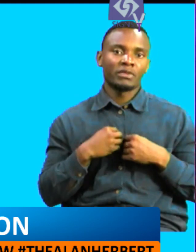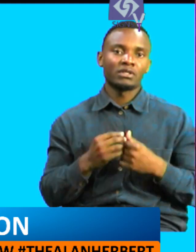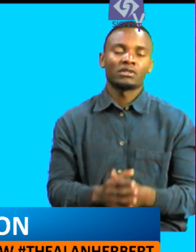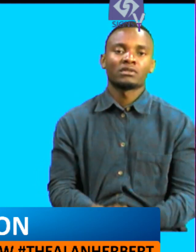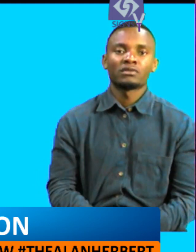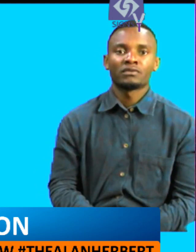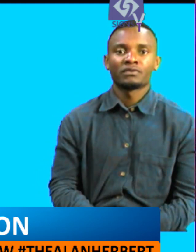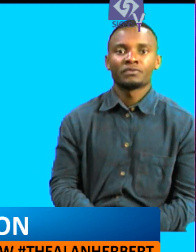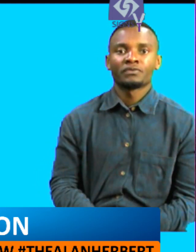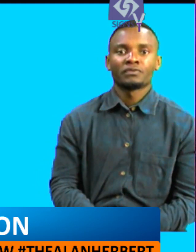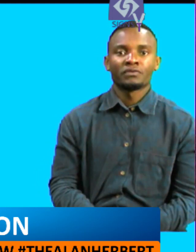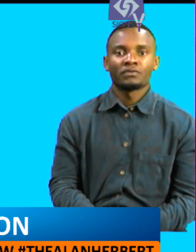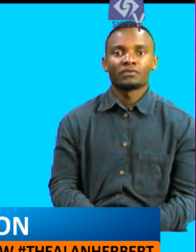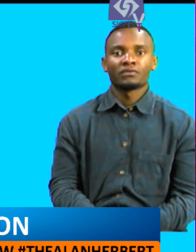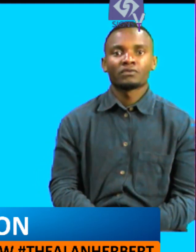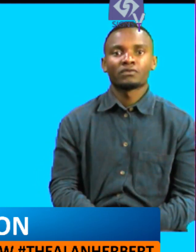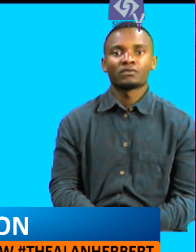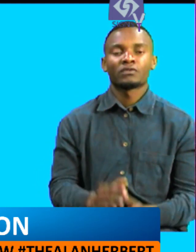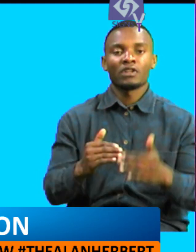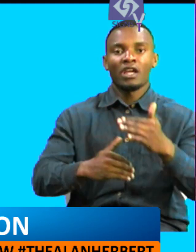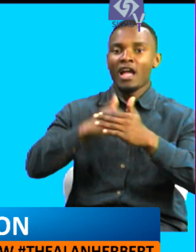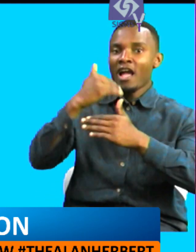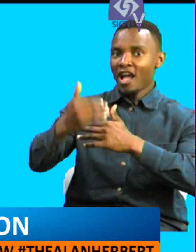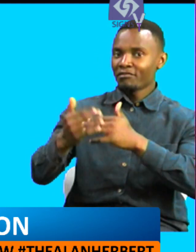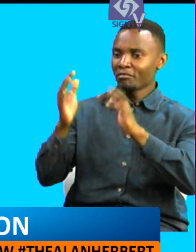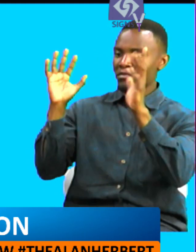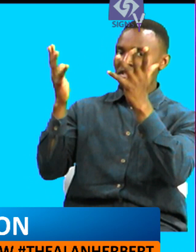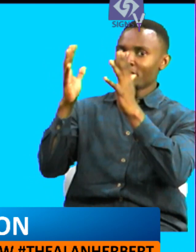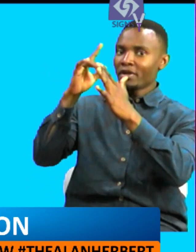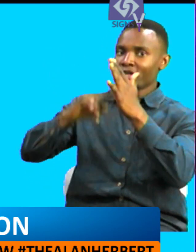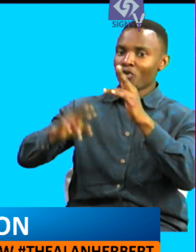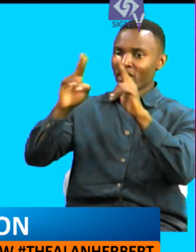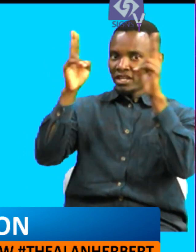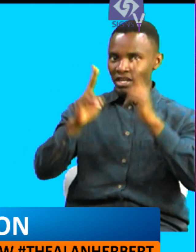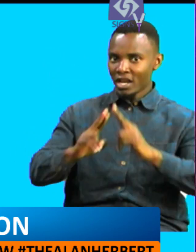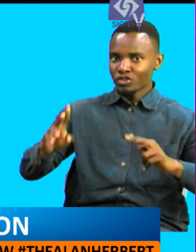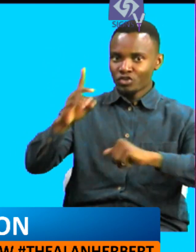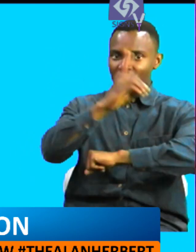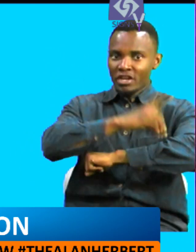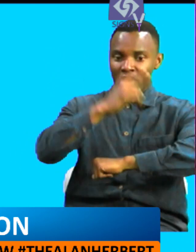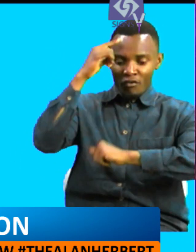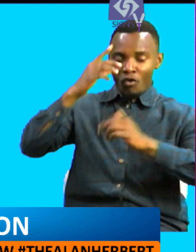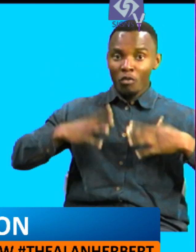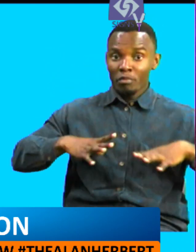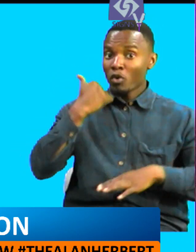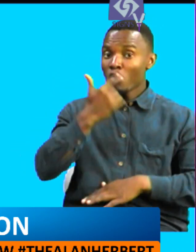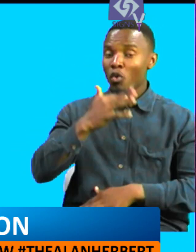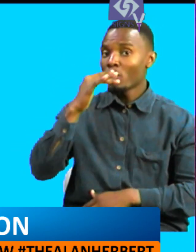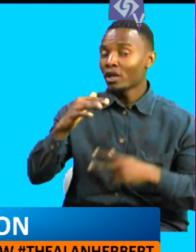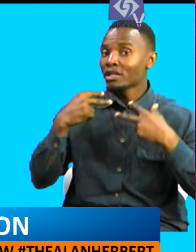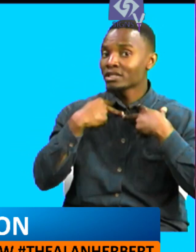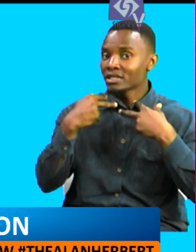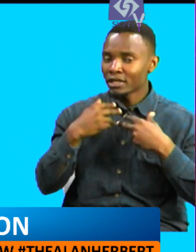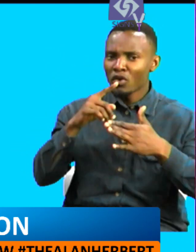accepting. After the celebration of the International Day for those who stutter,